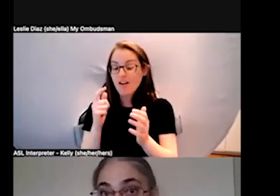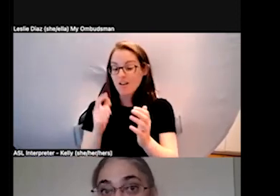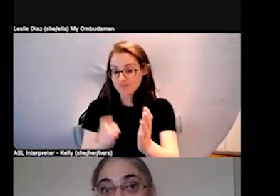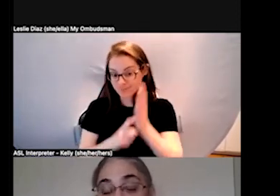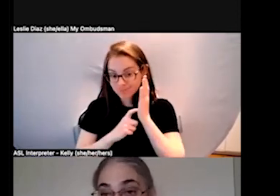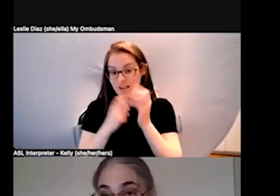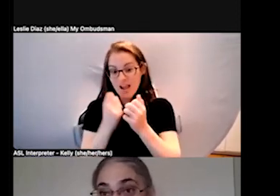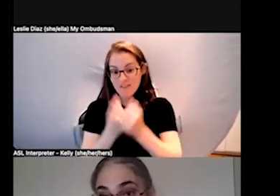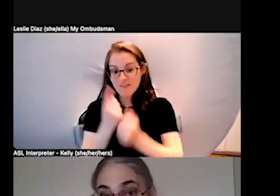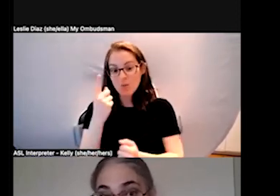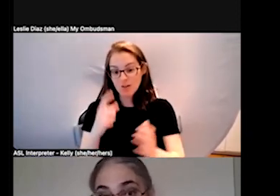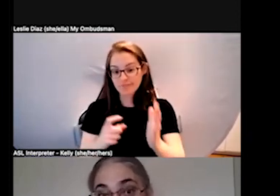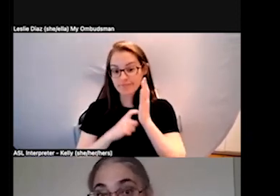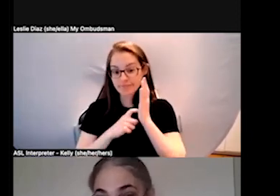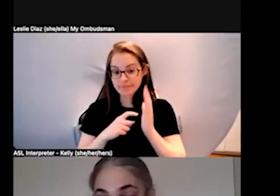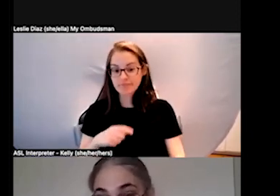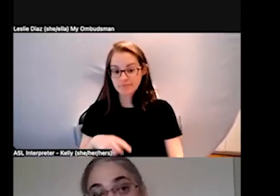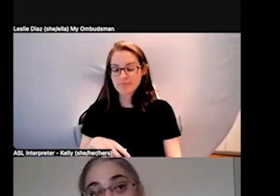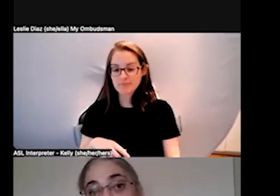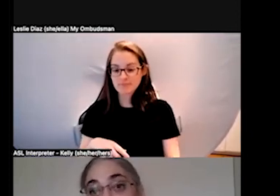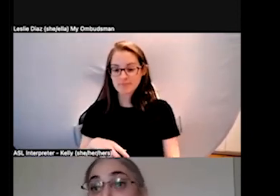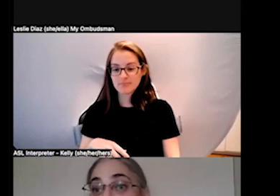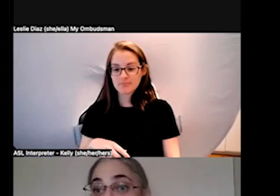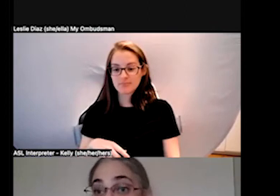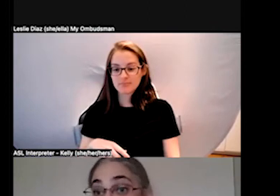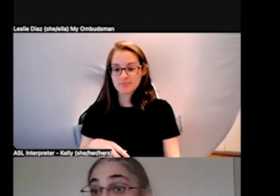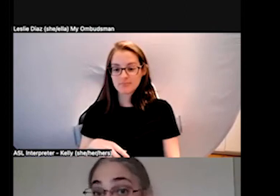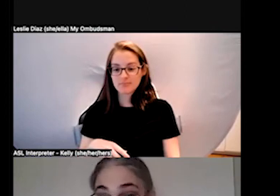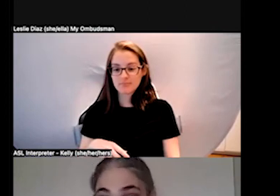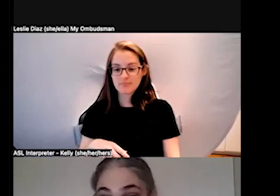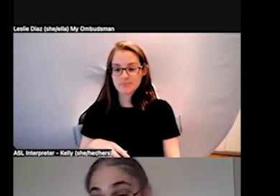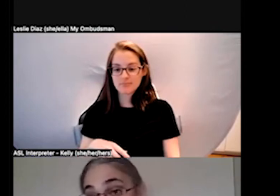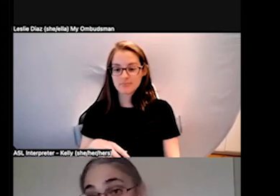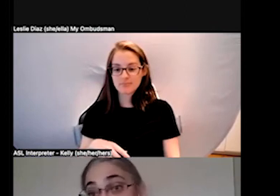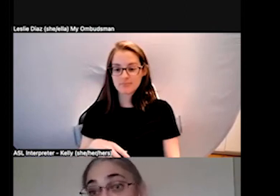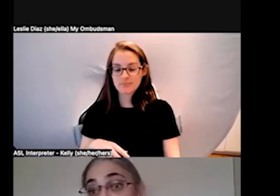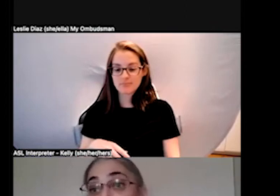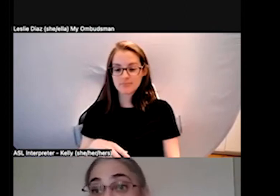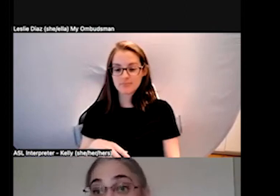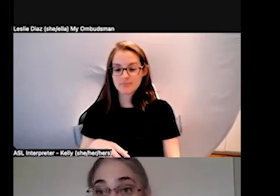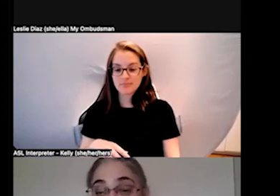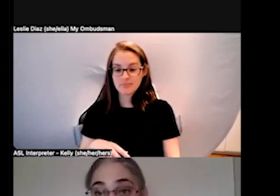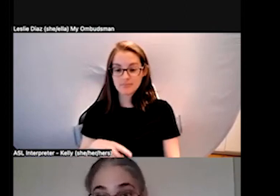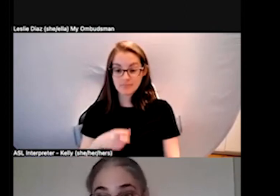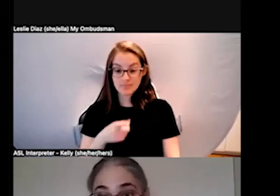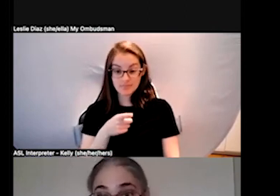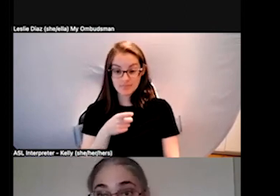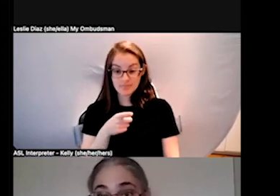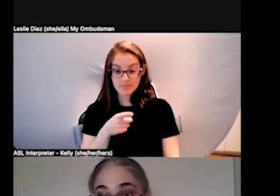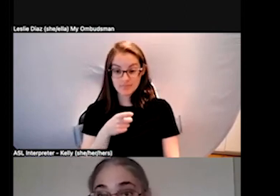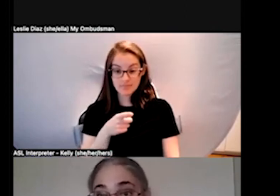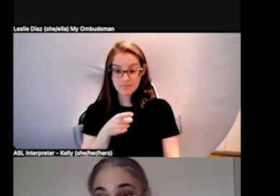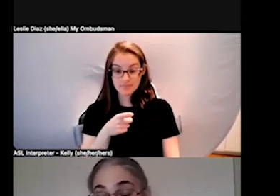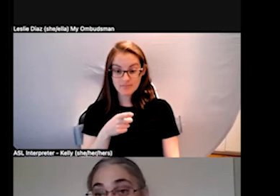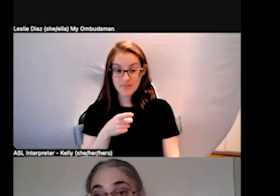this as a form of disability protection. And the relevant provision, this particular set